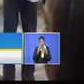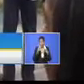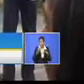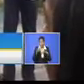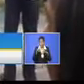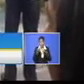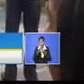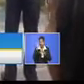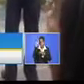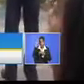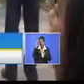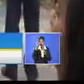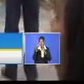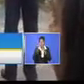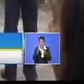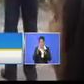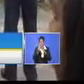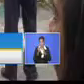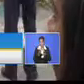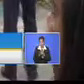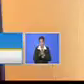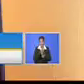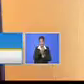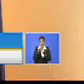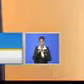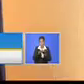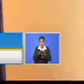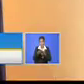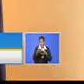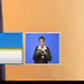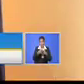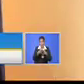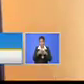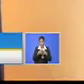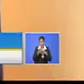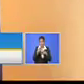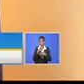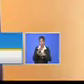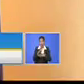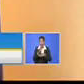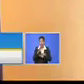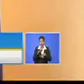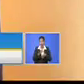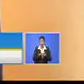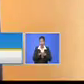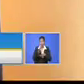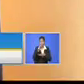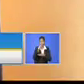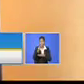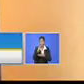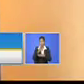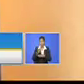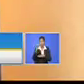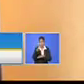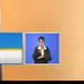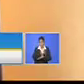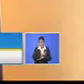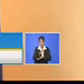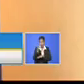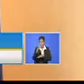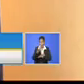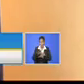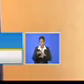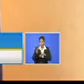on to Buckingham Palace. And the Queen sent back a citation to Mark Gwen on her 100th birthday. And then they said the only time you can get